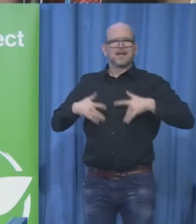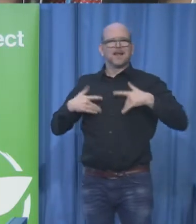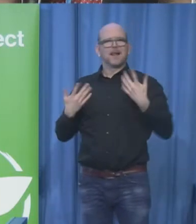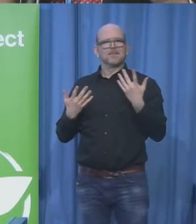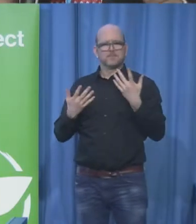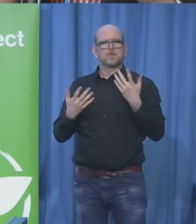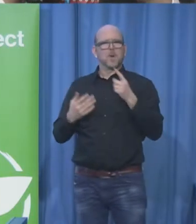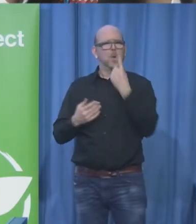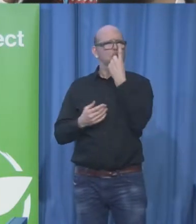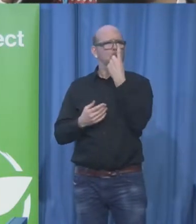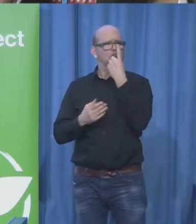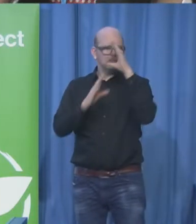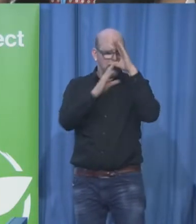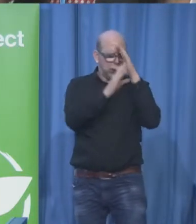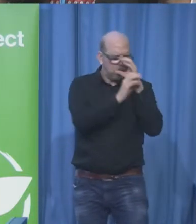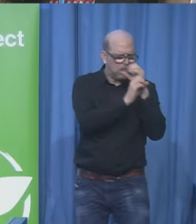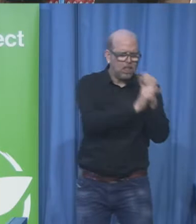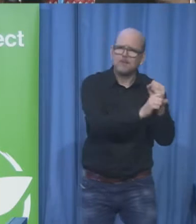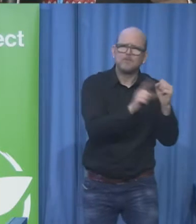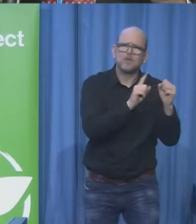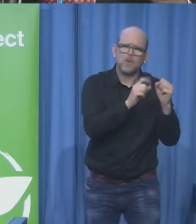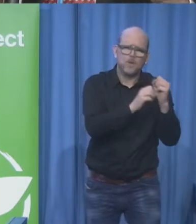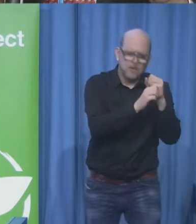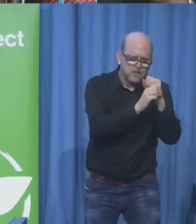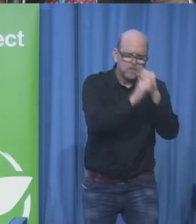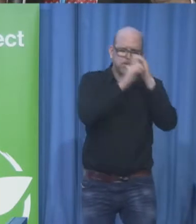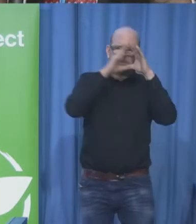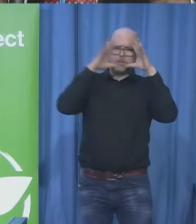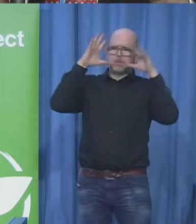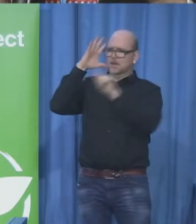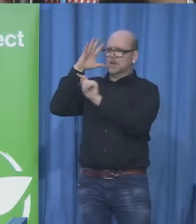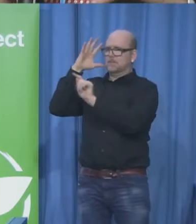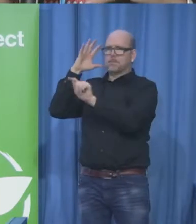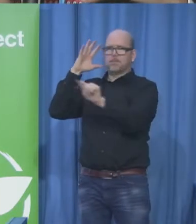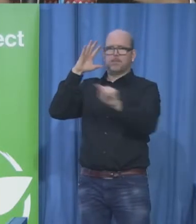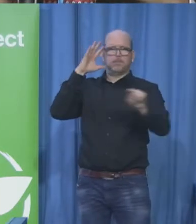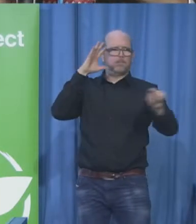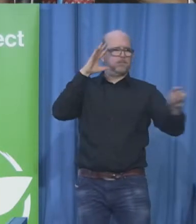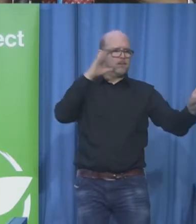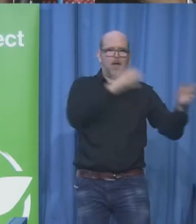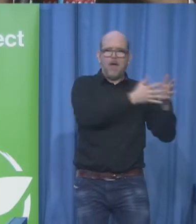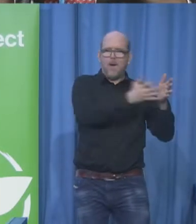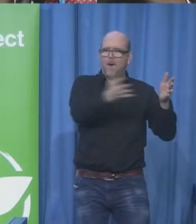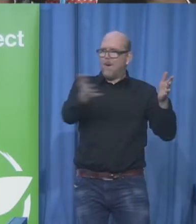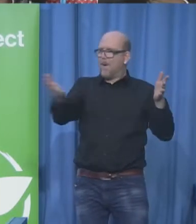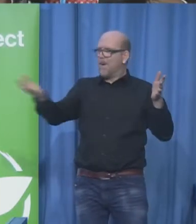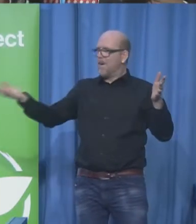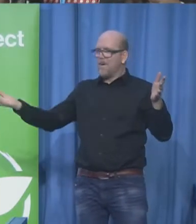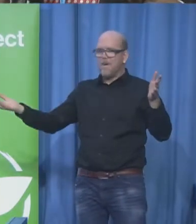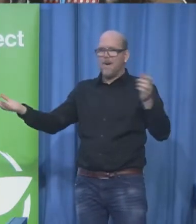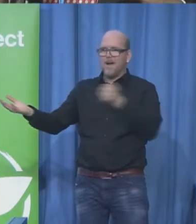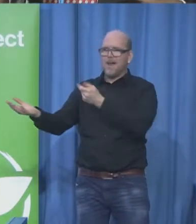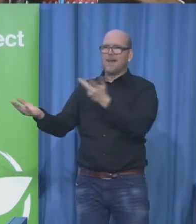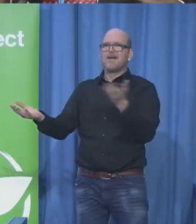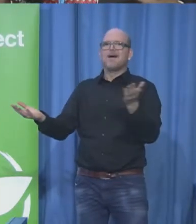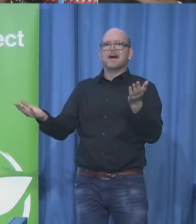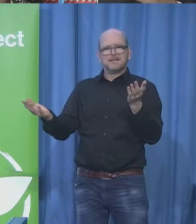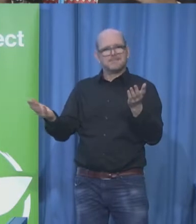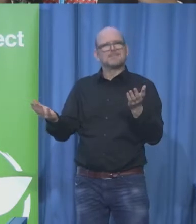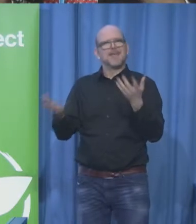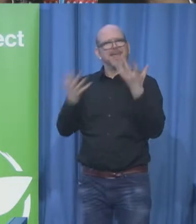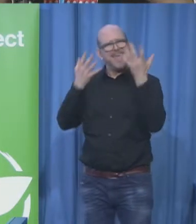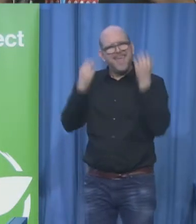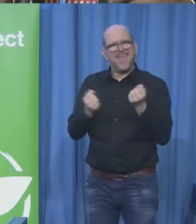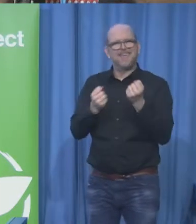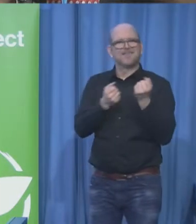specific thing. You try to look at things in a totality. You try to look at things in kind of a more grand scheme. And I think the one